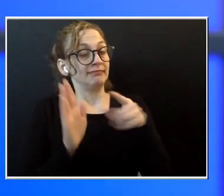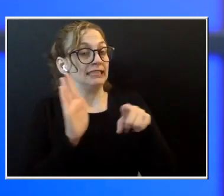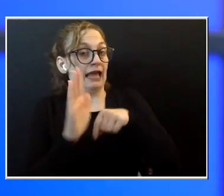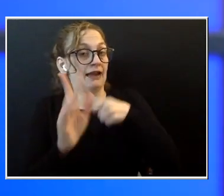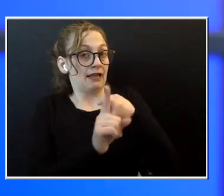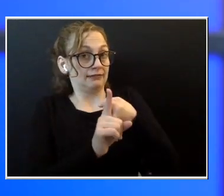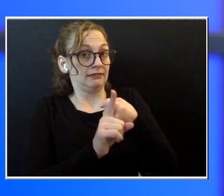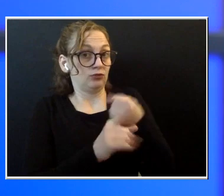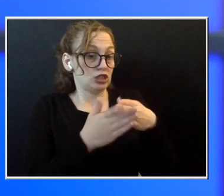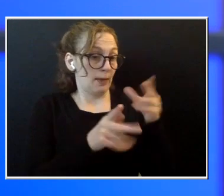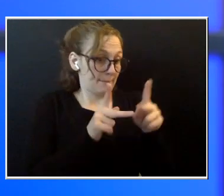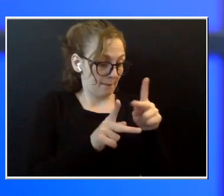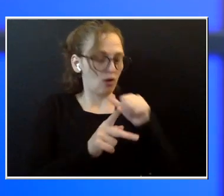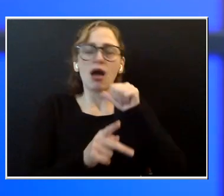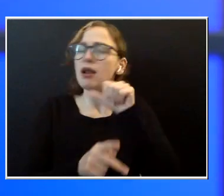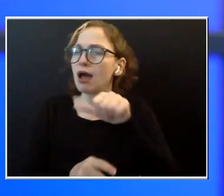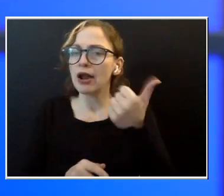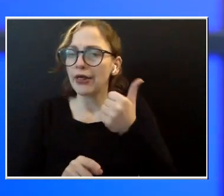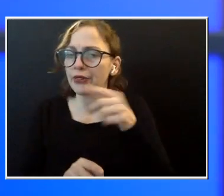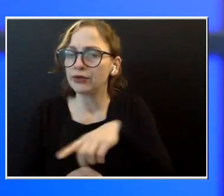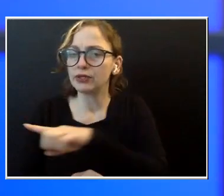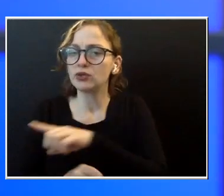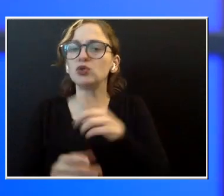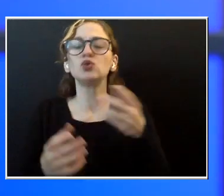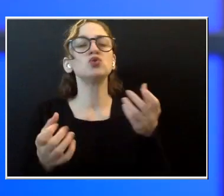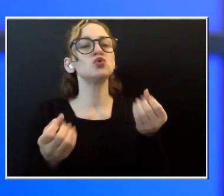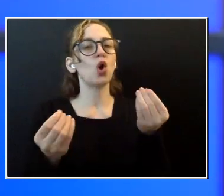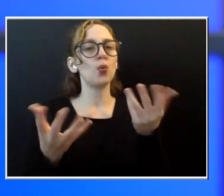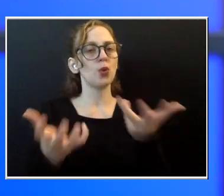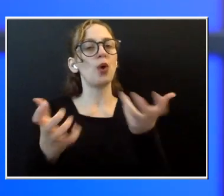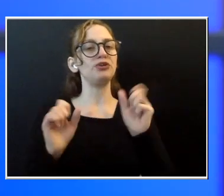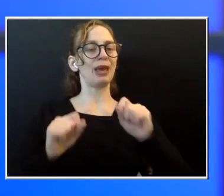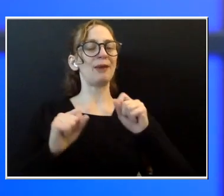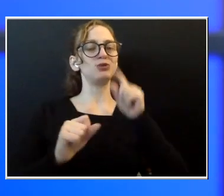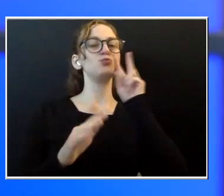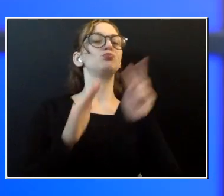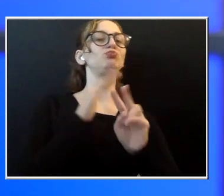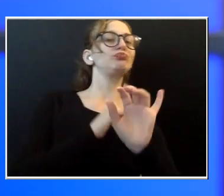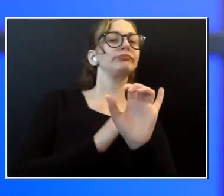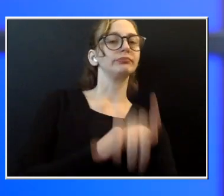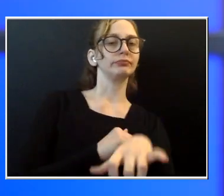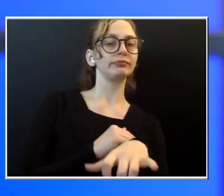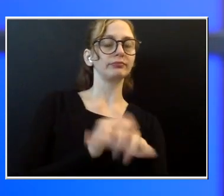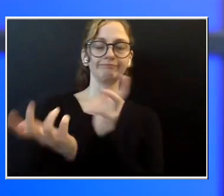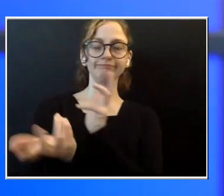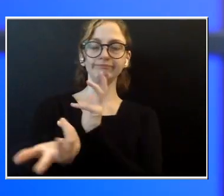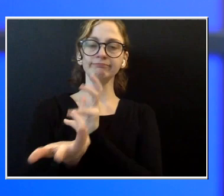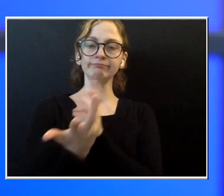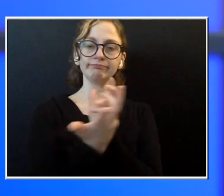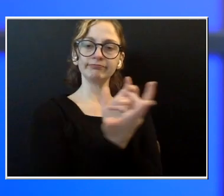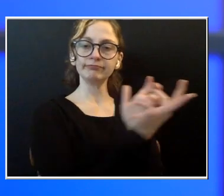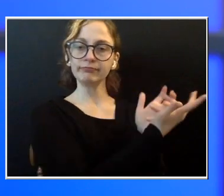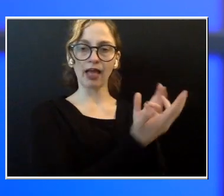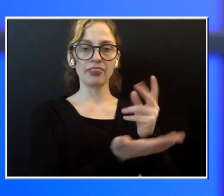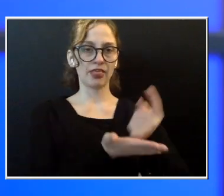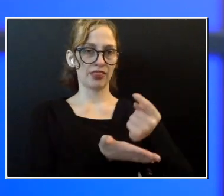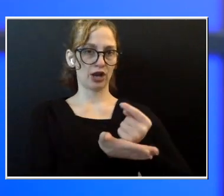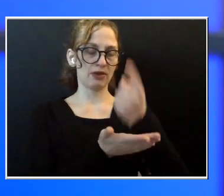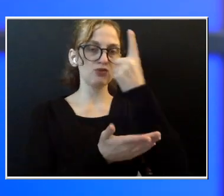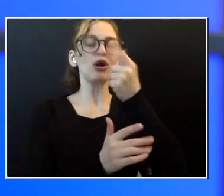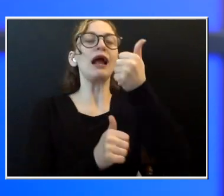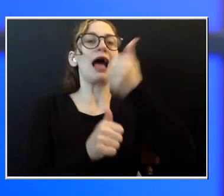we want to all predict that and actually tailor the therapy to every disease to you. Now, this is